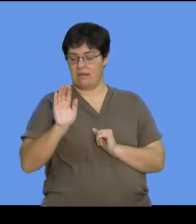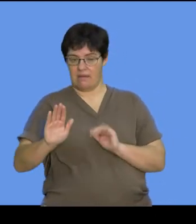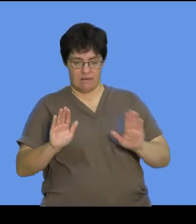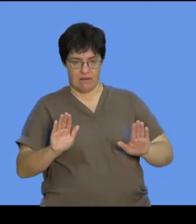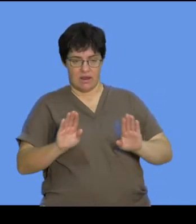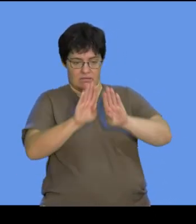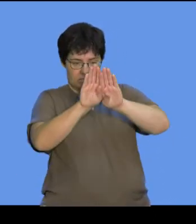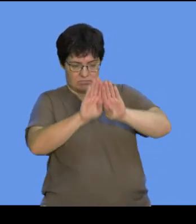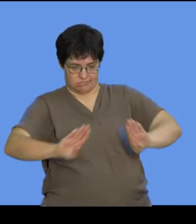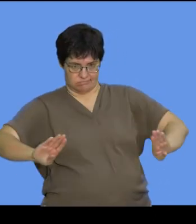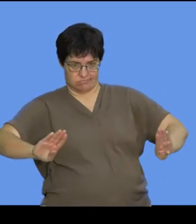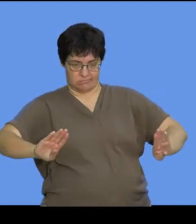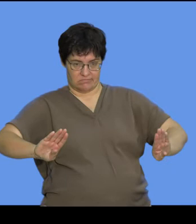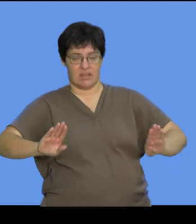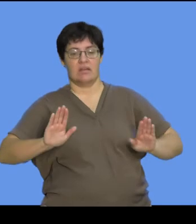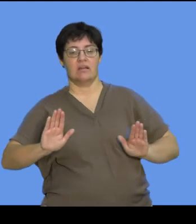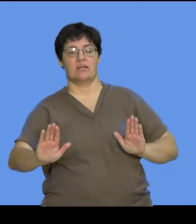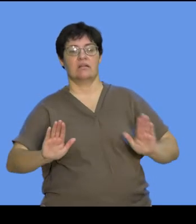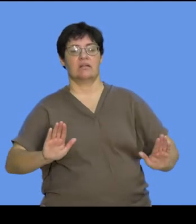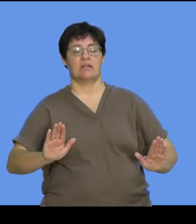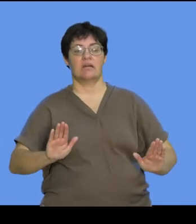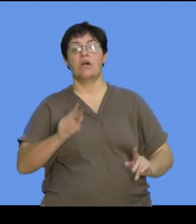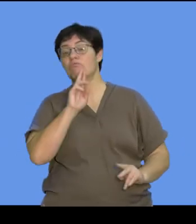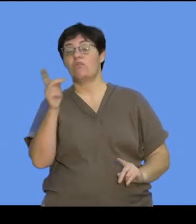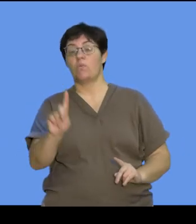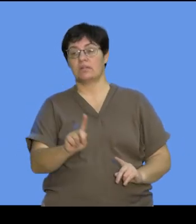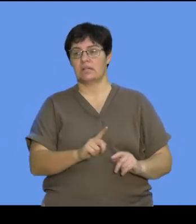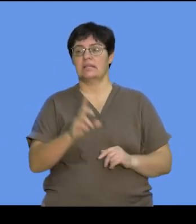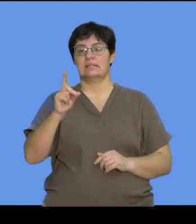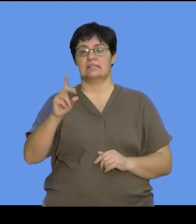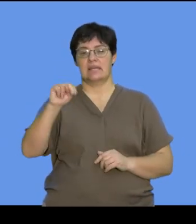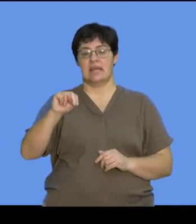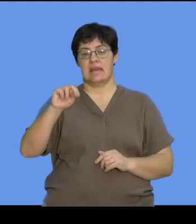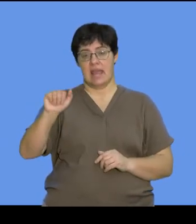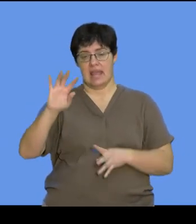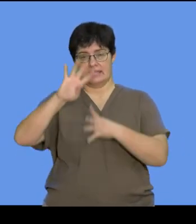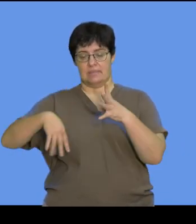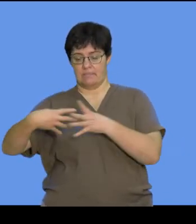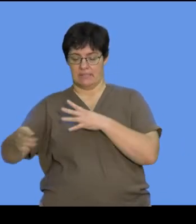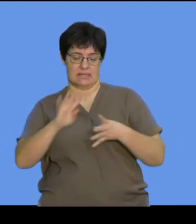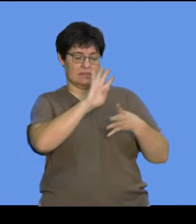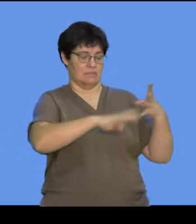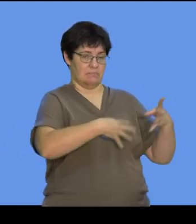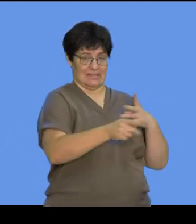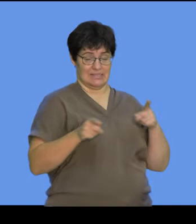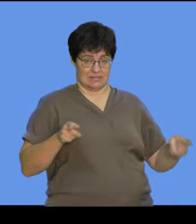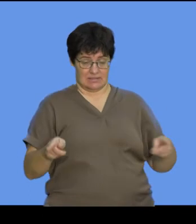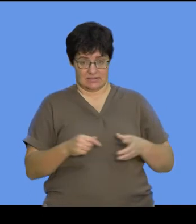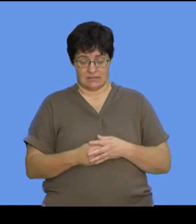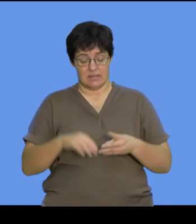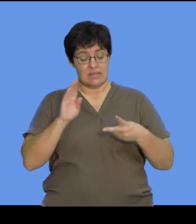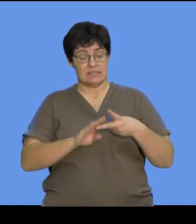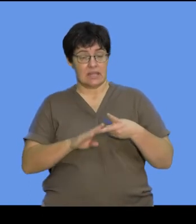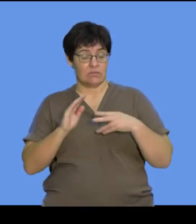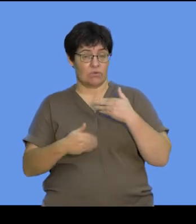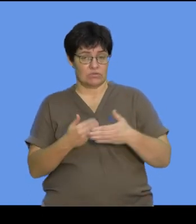this causes the two strands to separate, creating what we refer to as DNA templates.